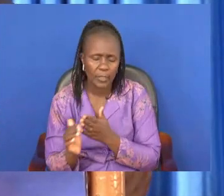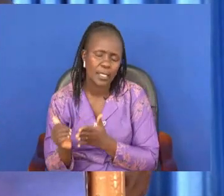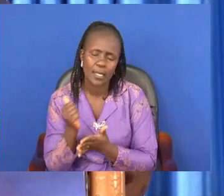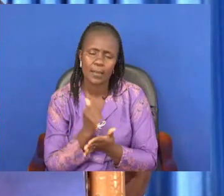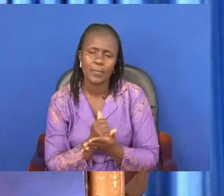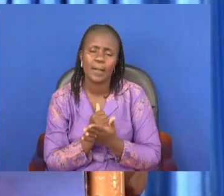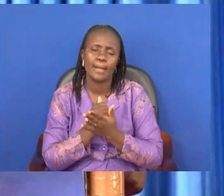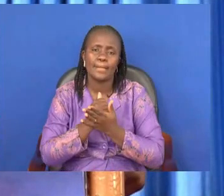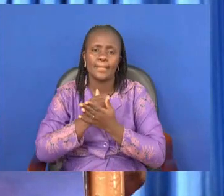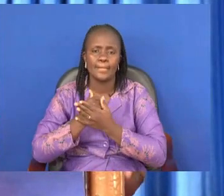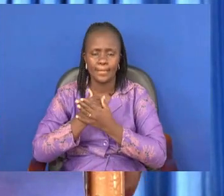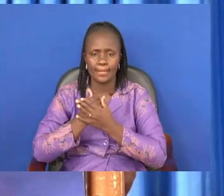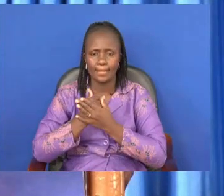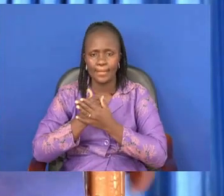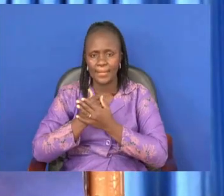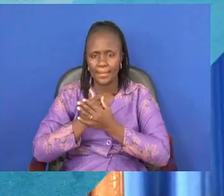Amen.